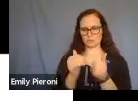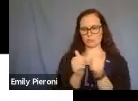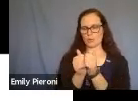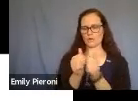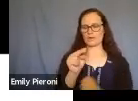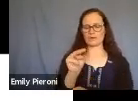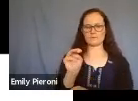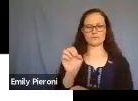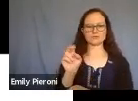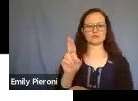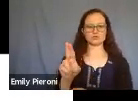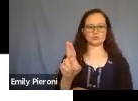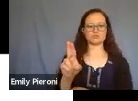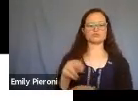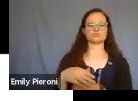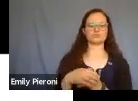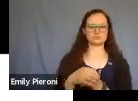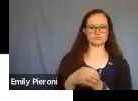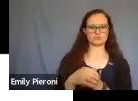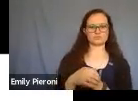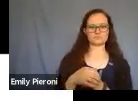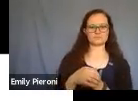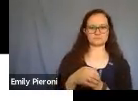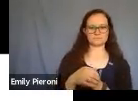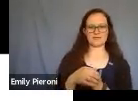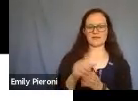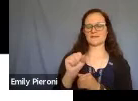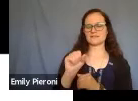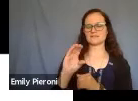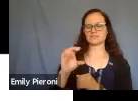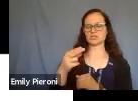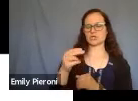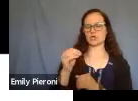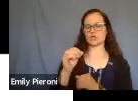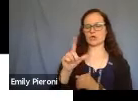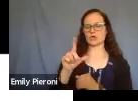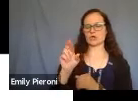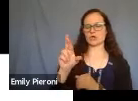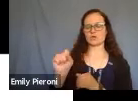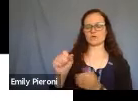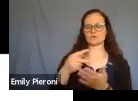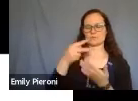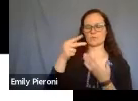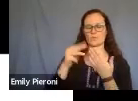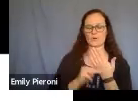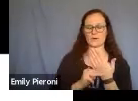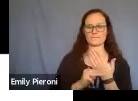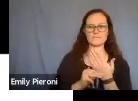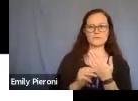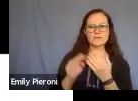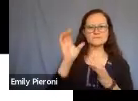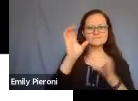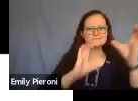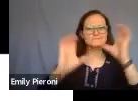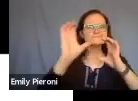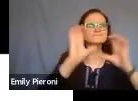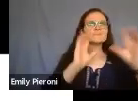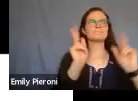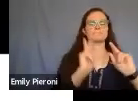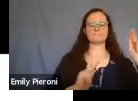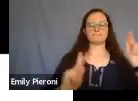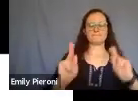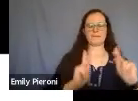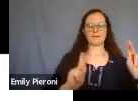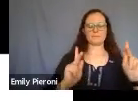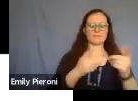our Scholars Program. With this program, we're actually looking for individuals that are interested in